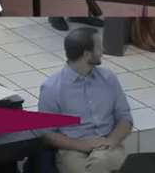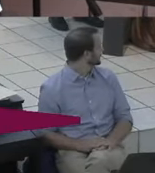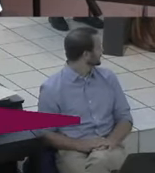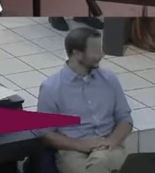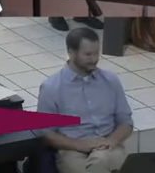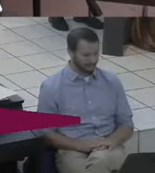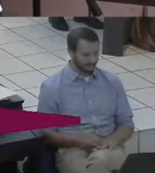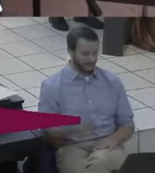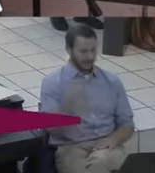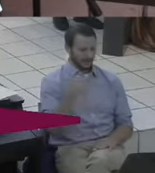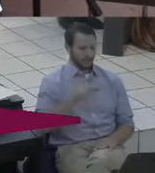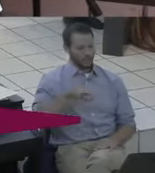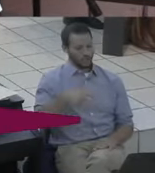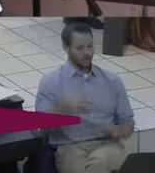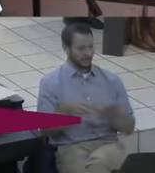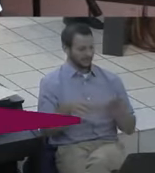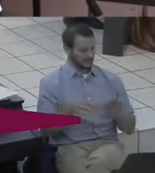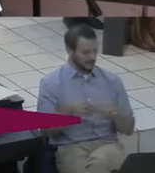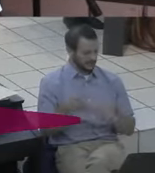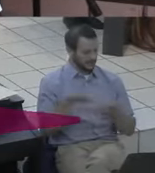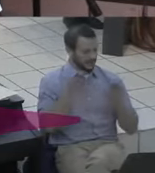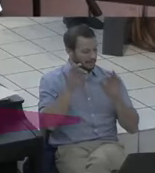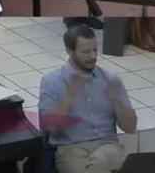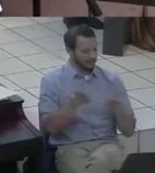Verse 3, perfect